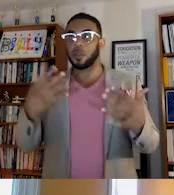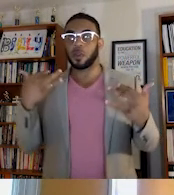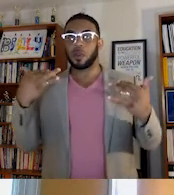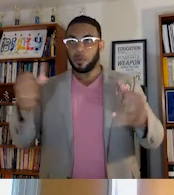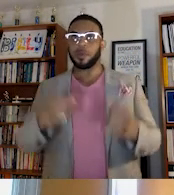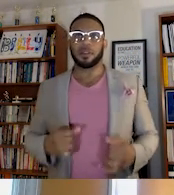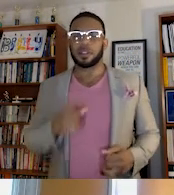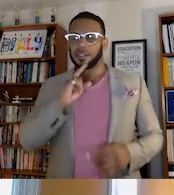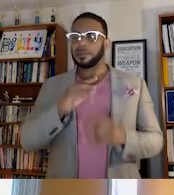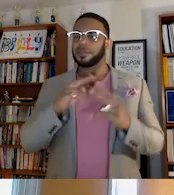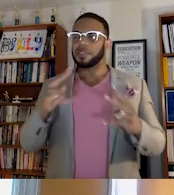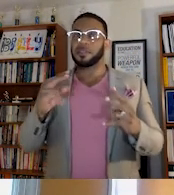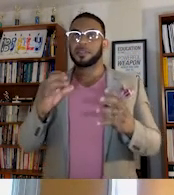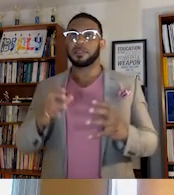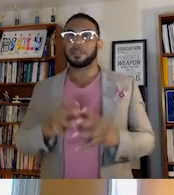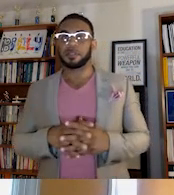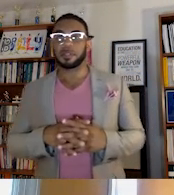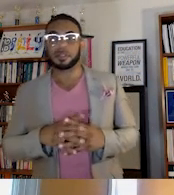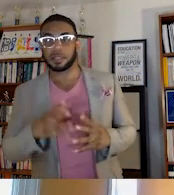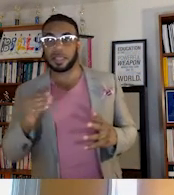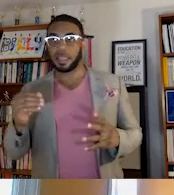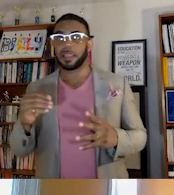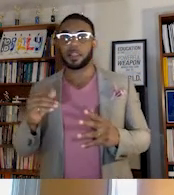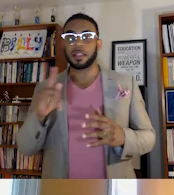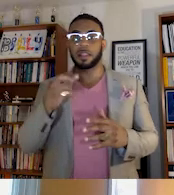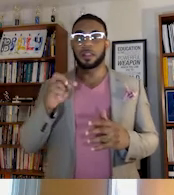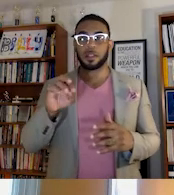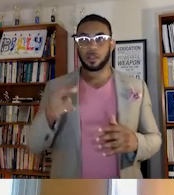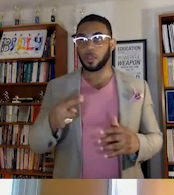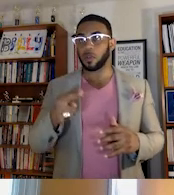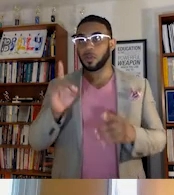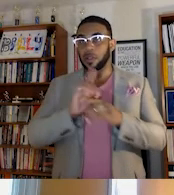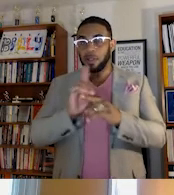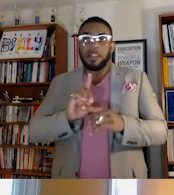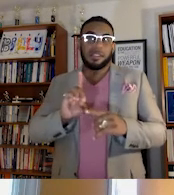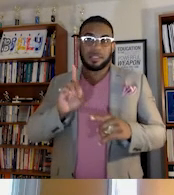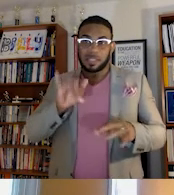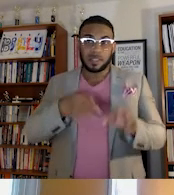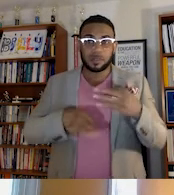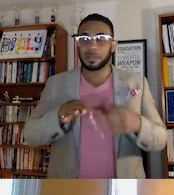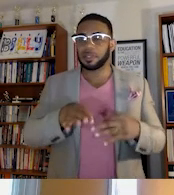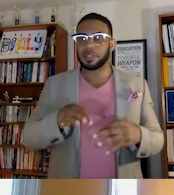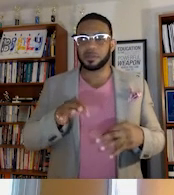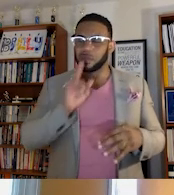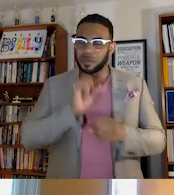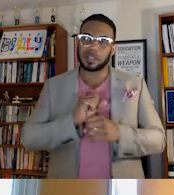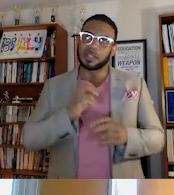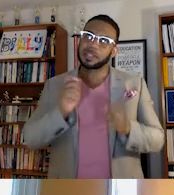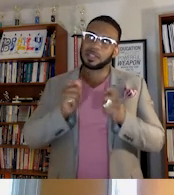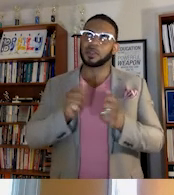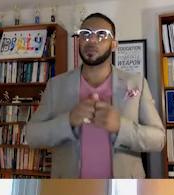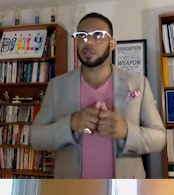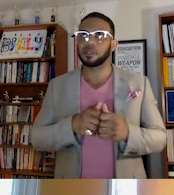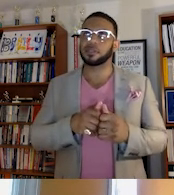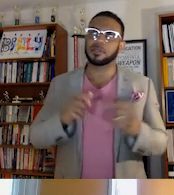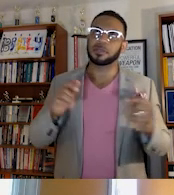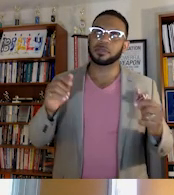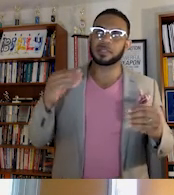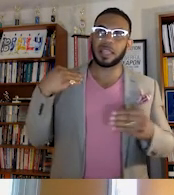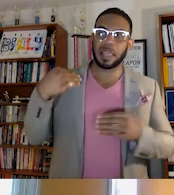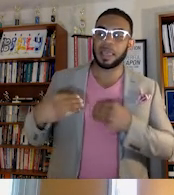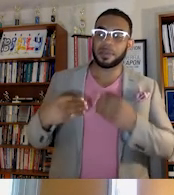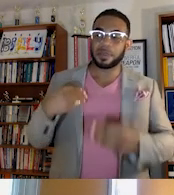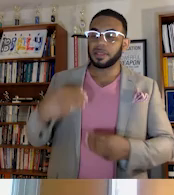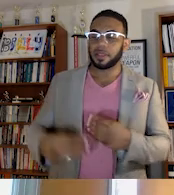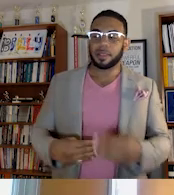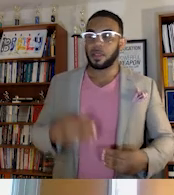are gone and they're spent and so on. And when is replenishment, we're really dealing with kind of hand-me-downs. And